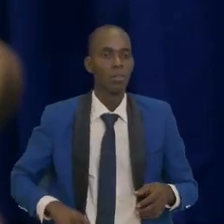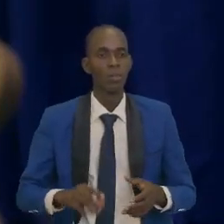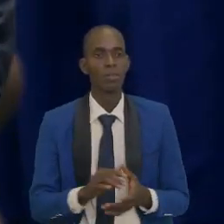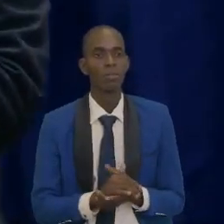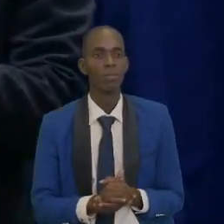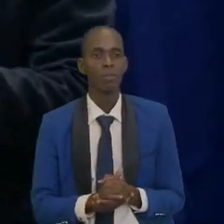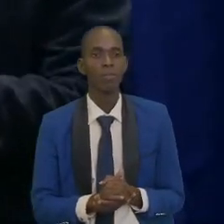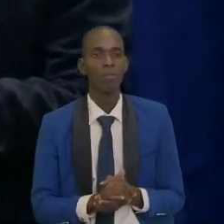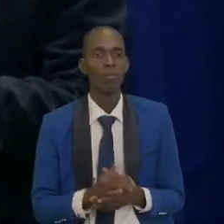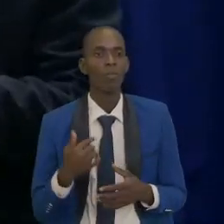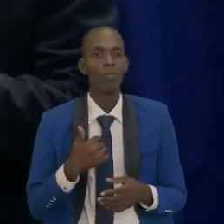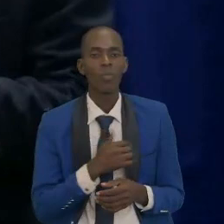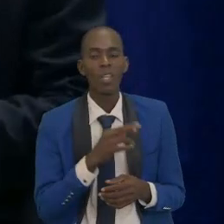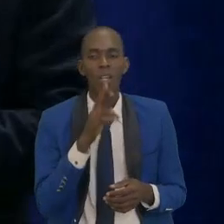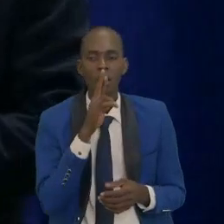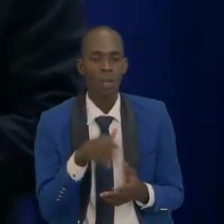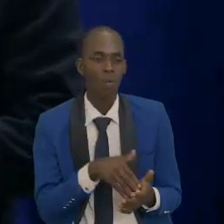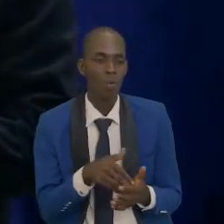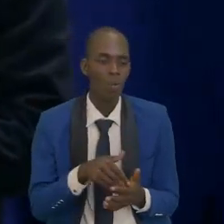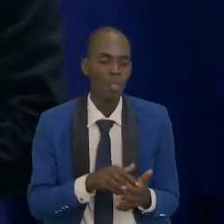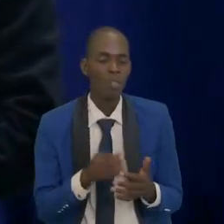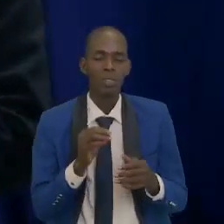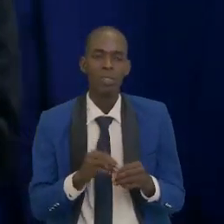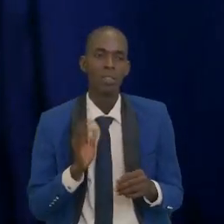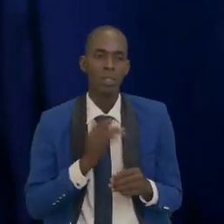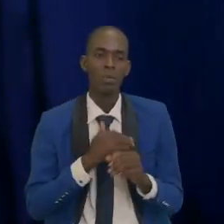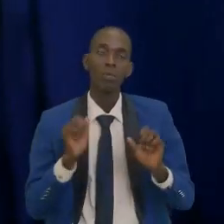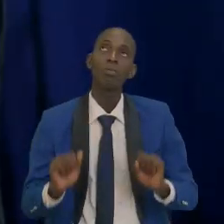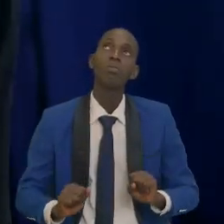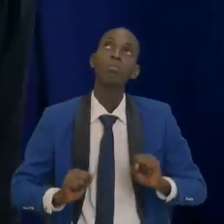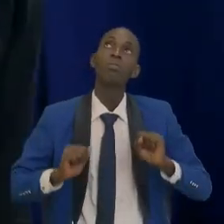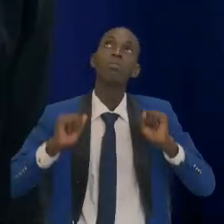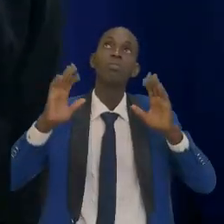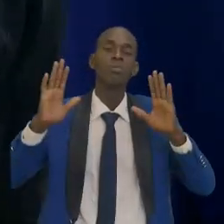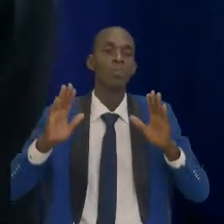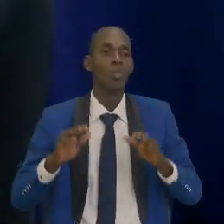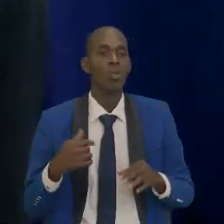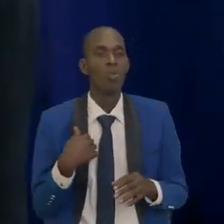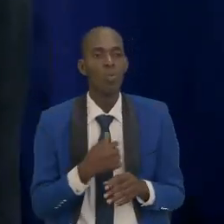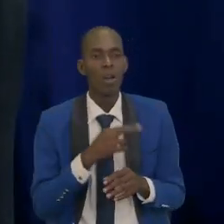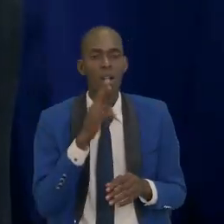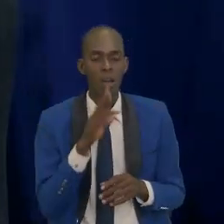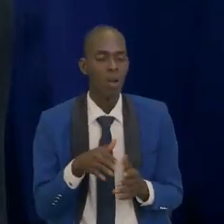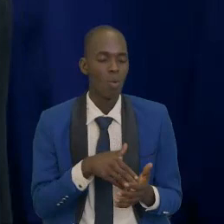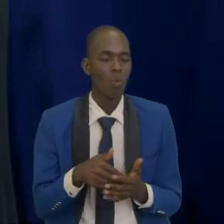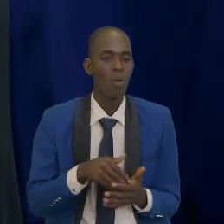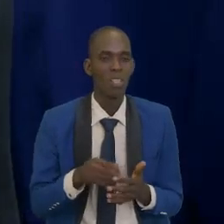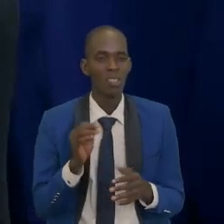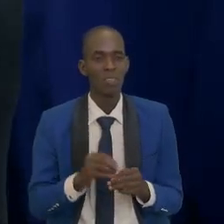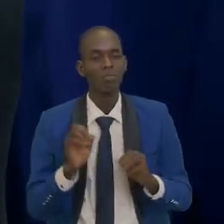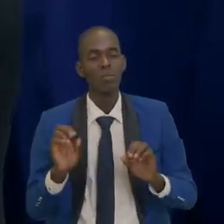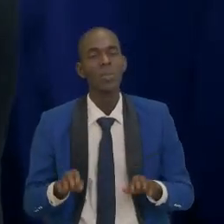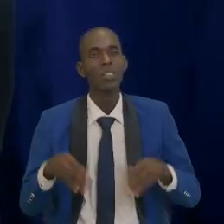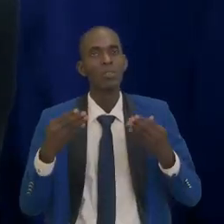was thoughtful in Consecration and commitment was not falling surrendering or